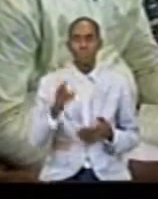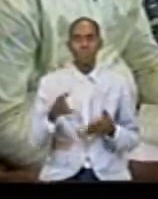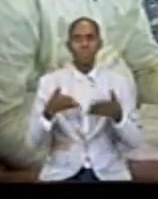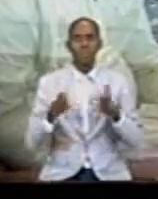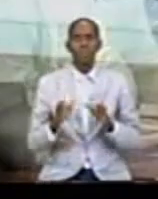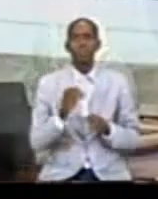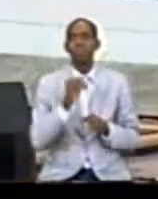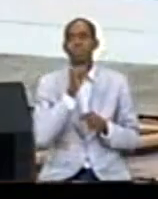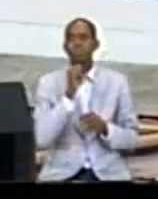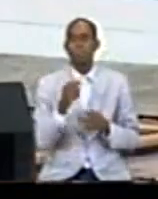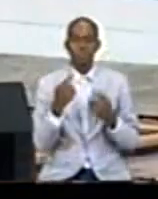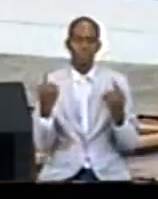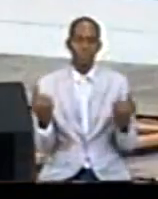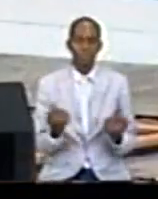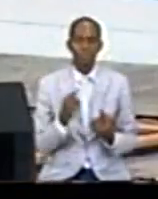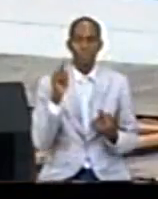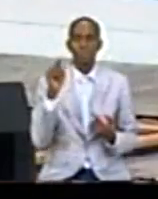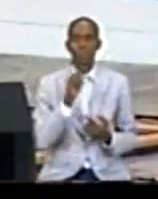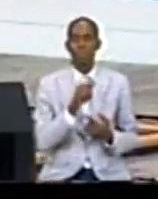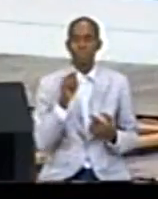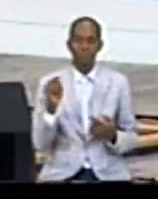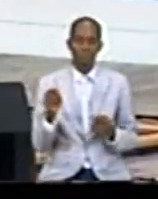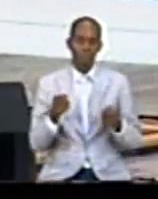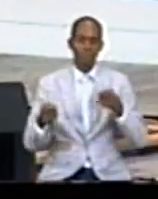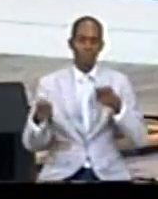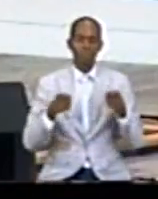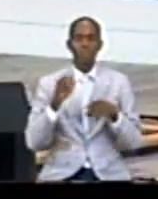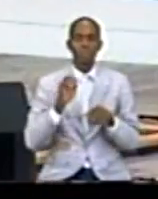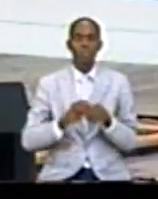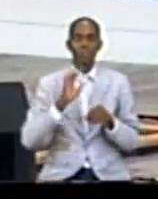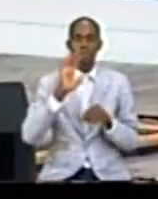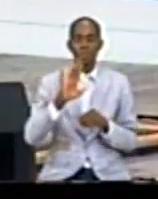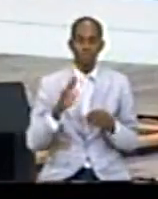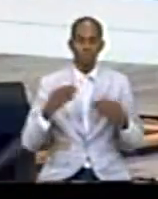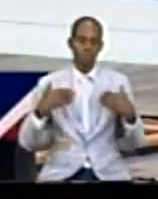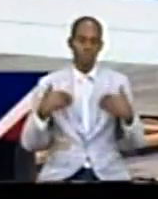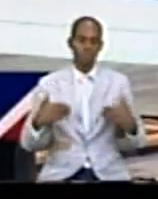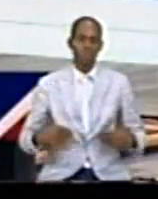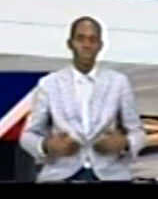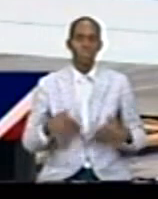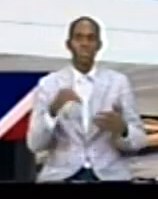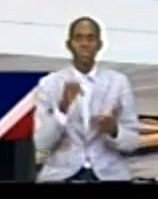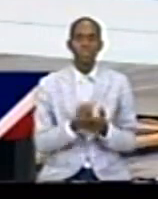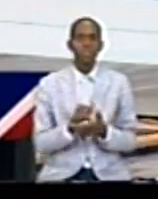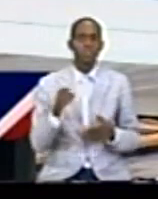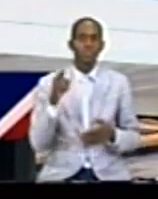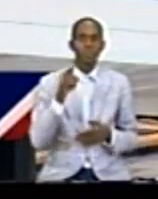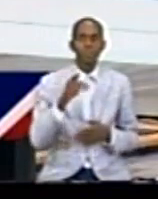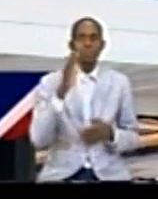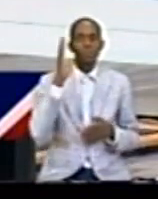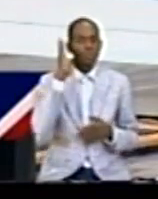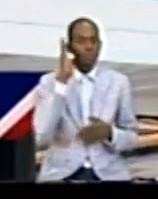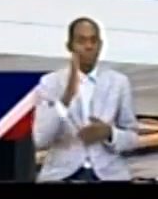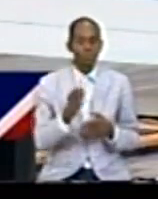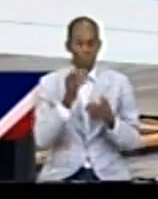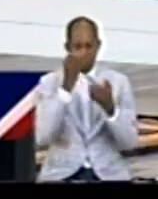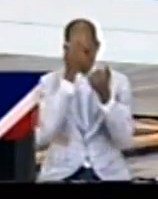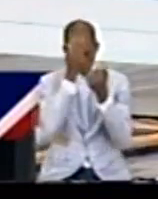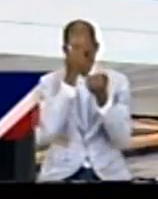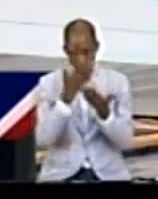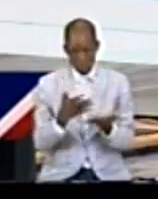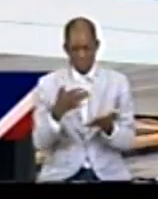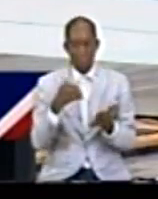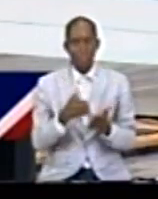not sin therefore reign in your mortal body, that ye should obey it and